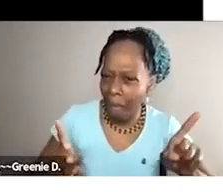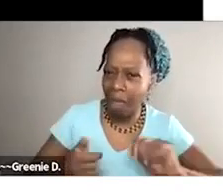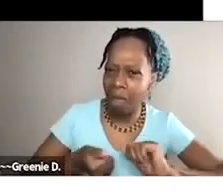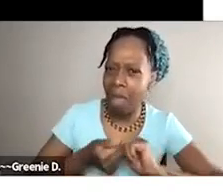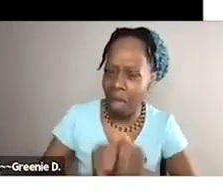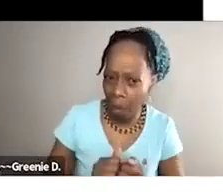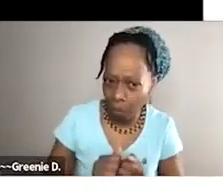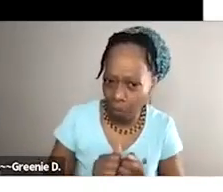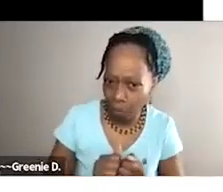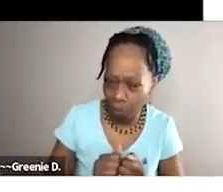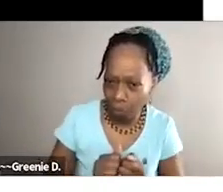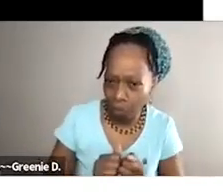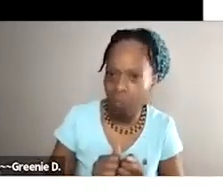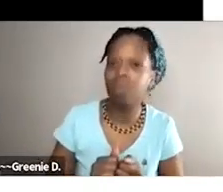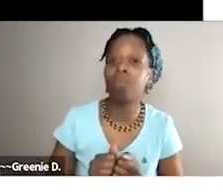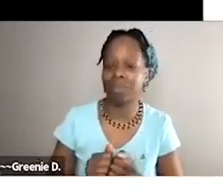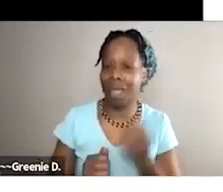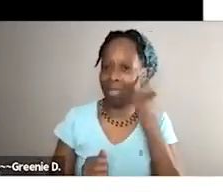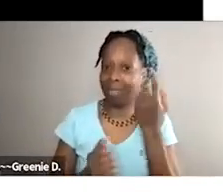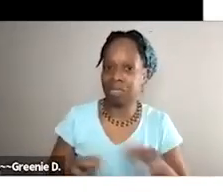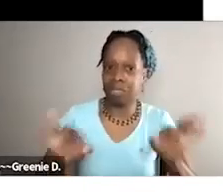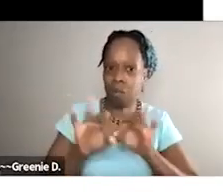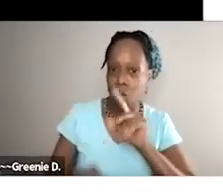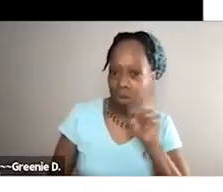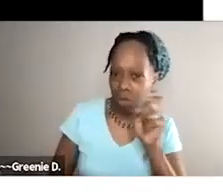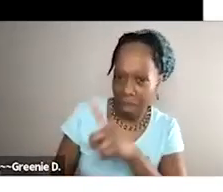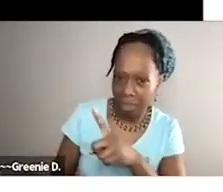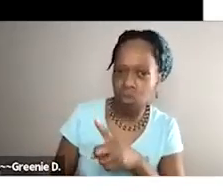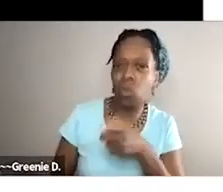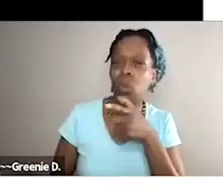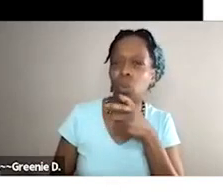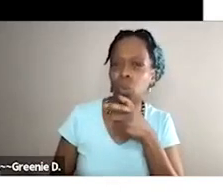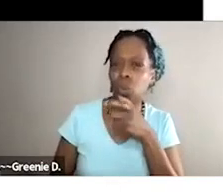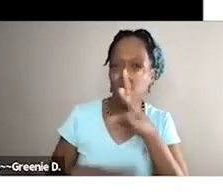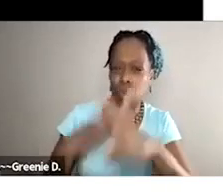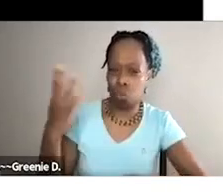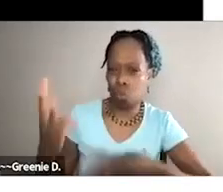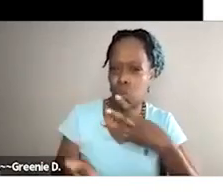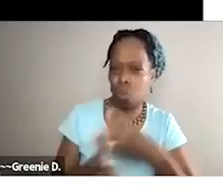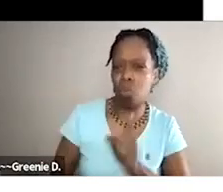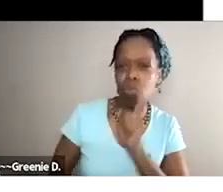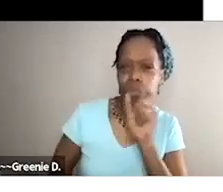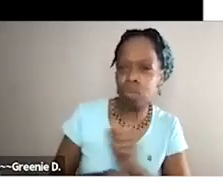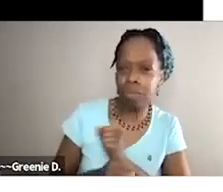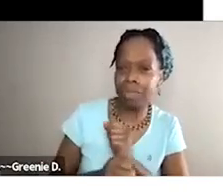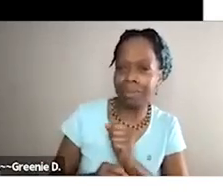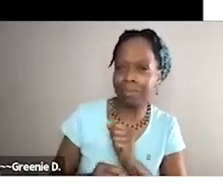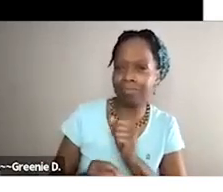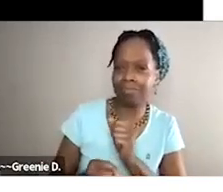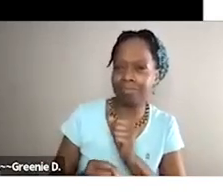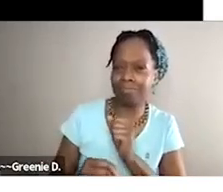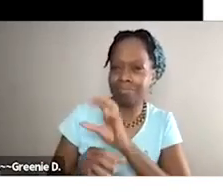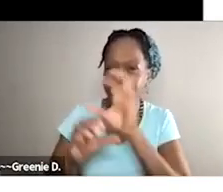designed and built for? And, you know, the world is designed and built for people without disabilities the majority of the time.